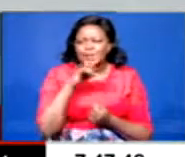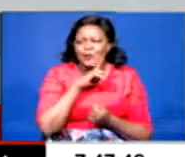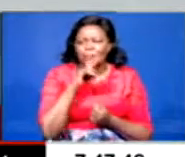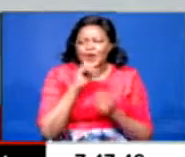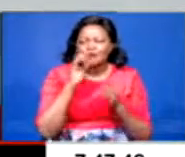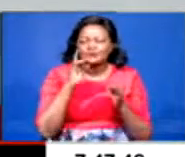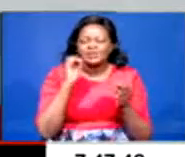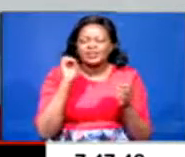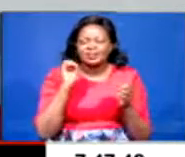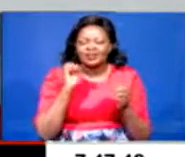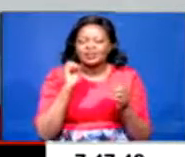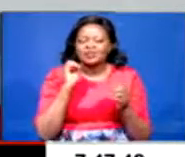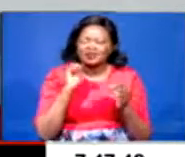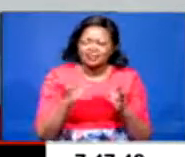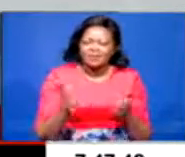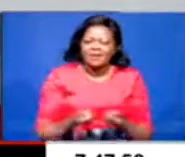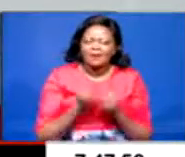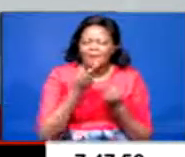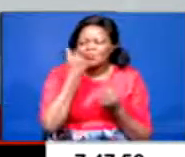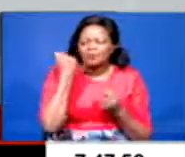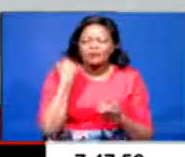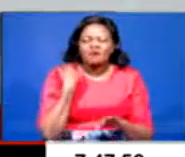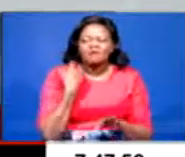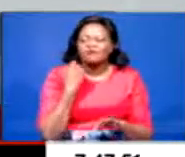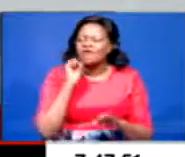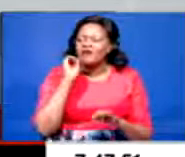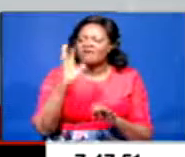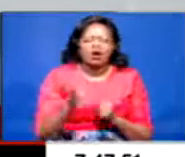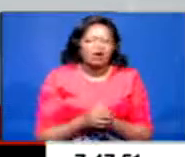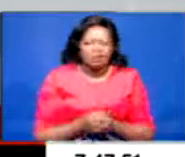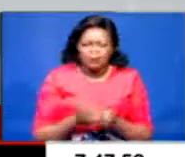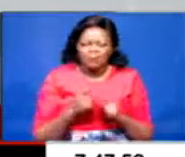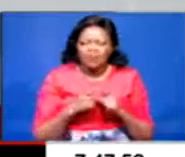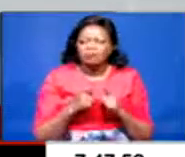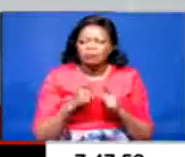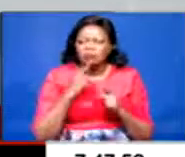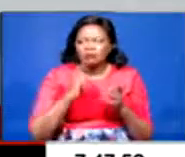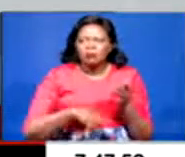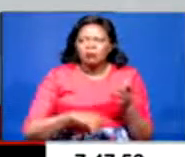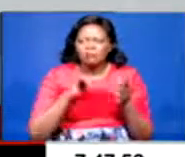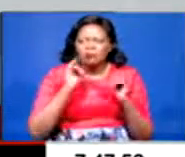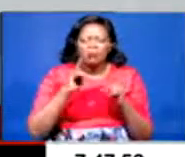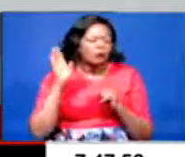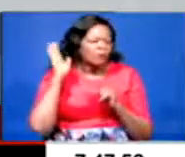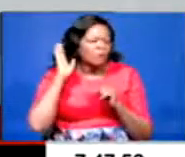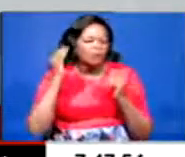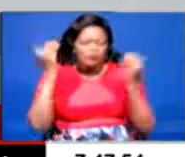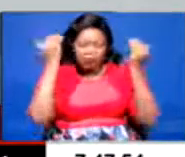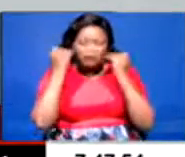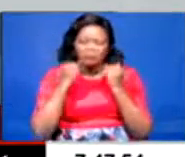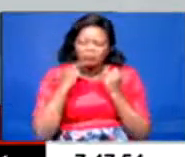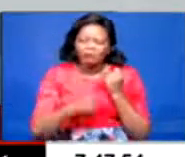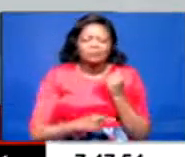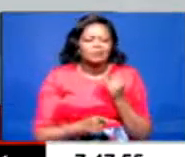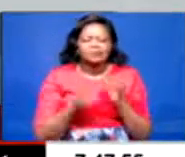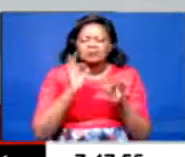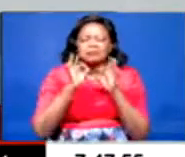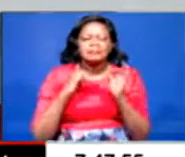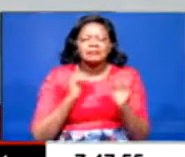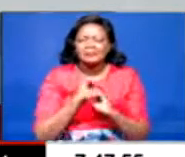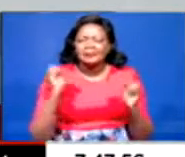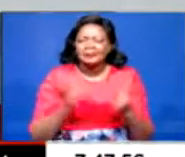too far to reach. That's how I think they would be approaching this. But obey, they said, they must obey the court orders. They have no option. Curia? You've been